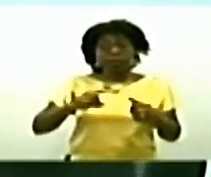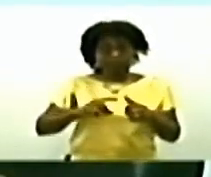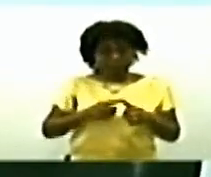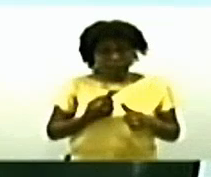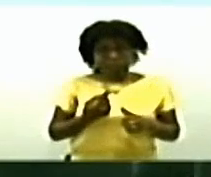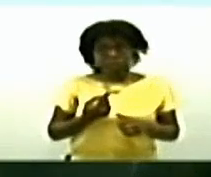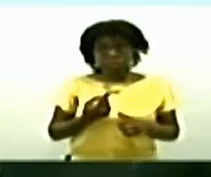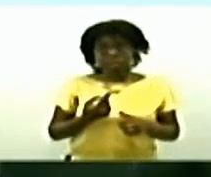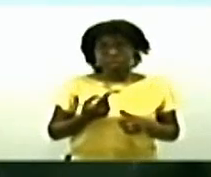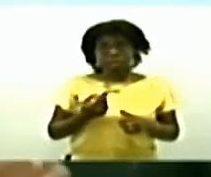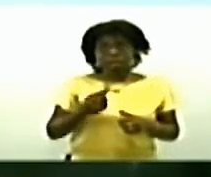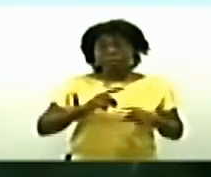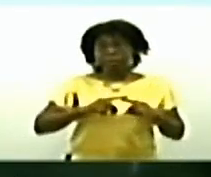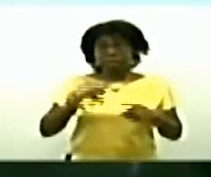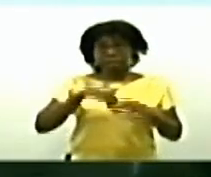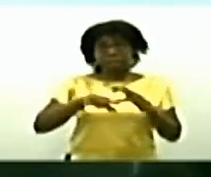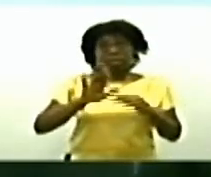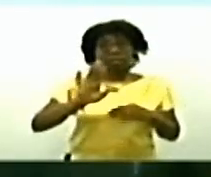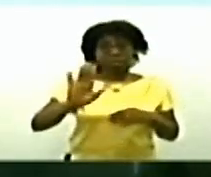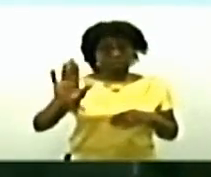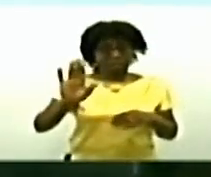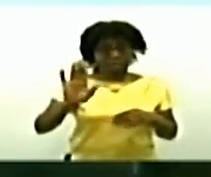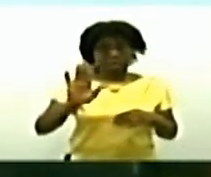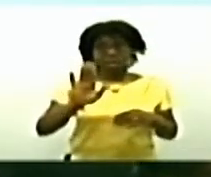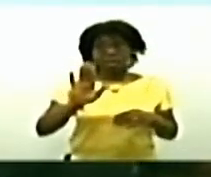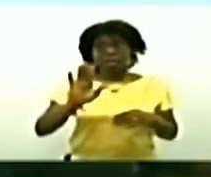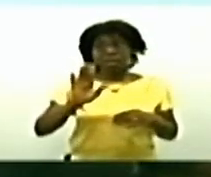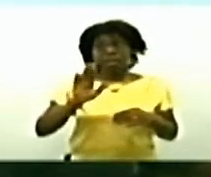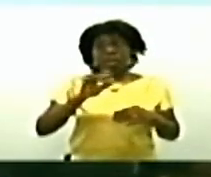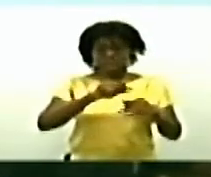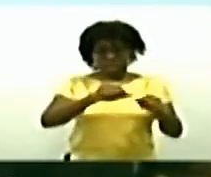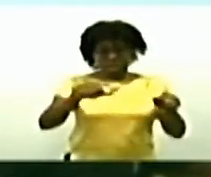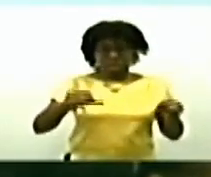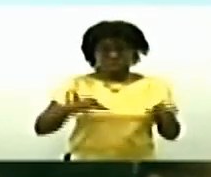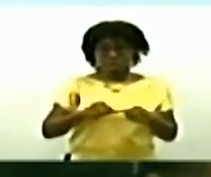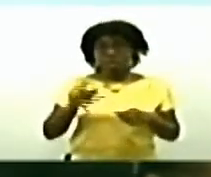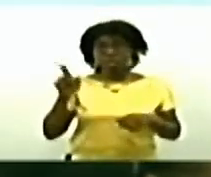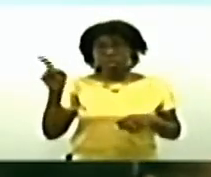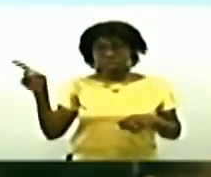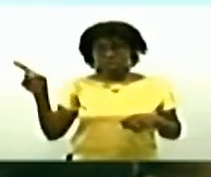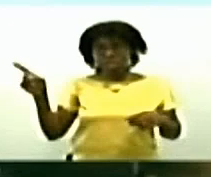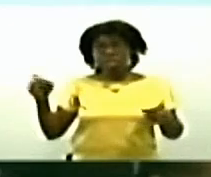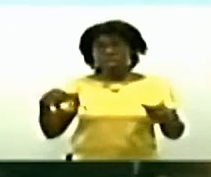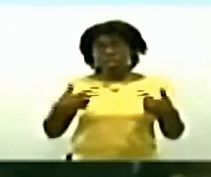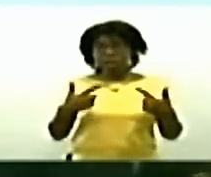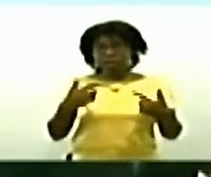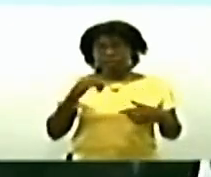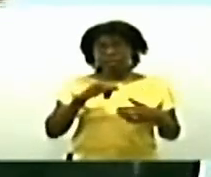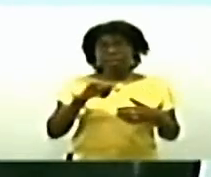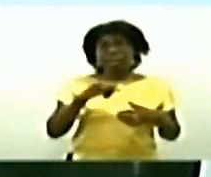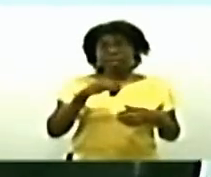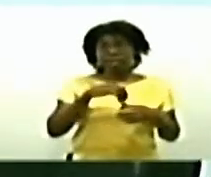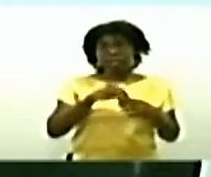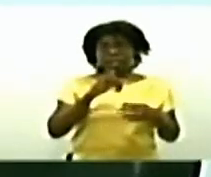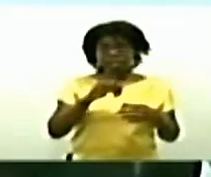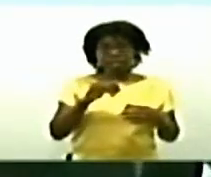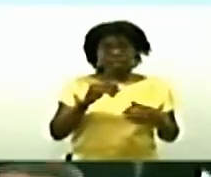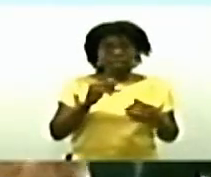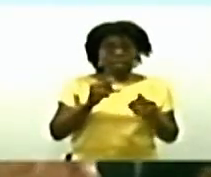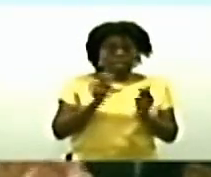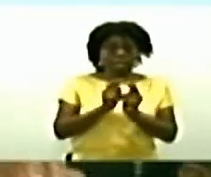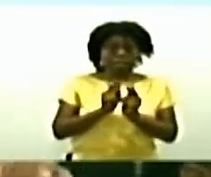However, in the area that I live, which is Lancer Valley, which is higher to Grandlands